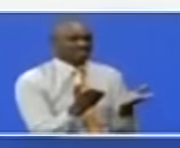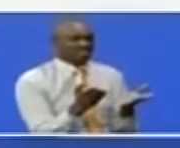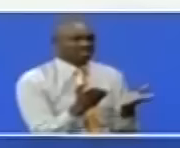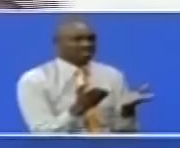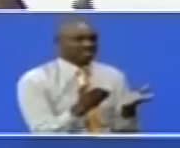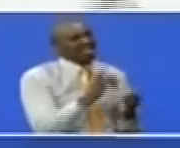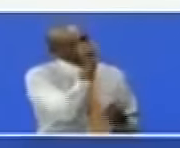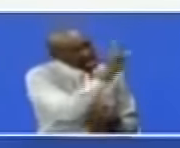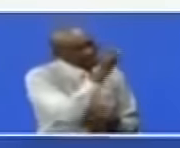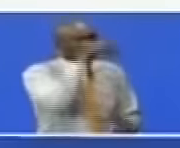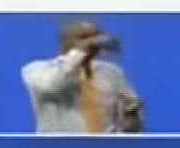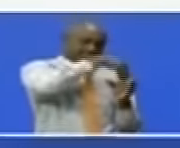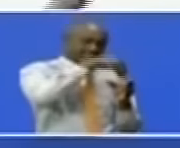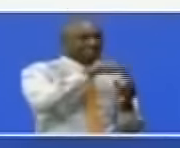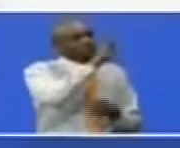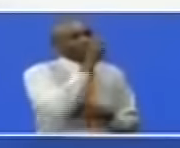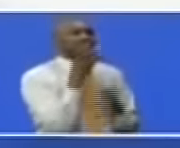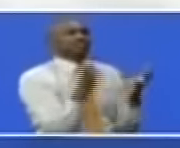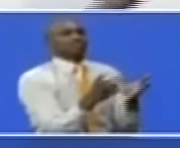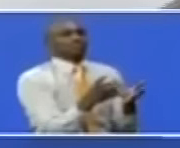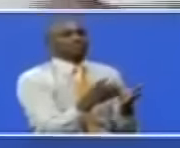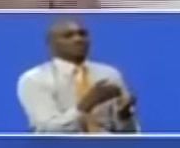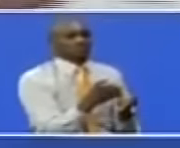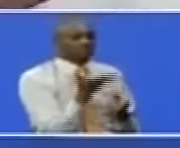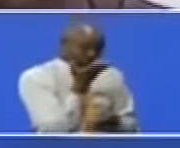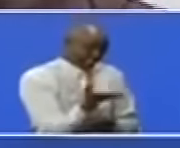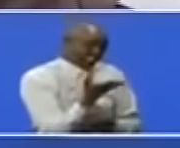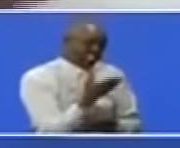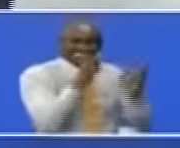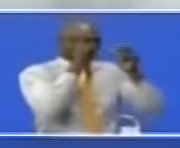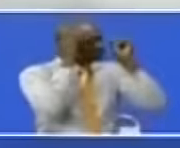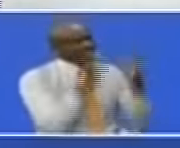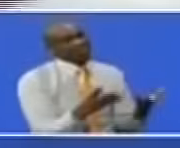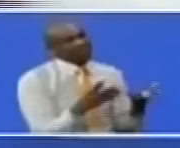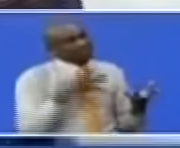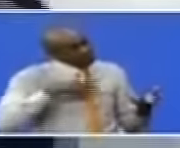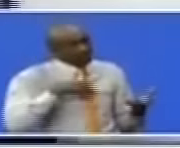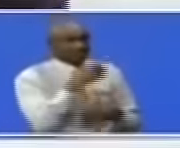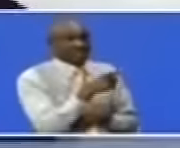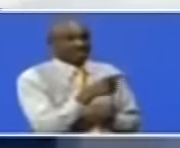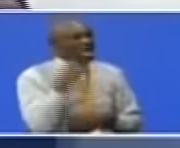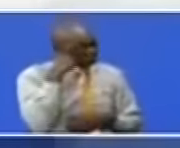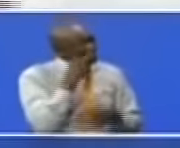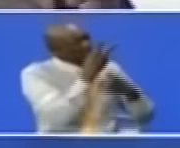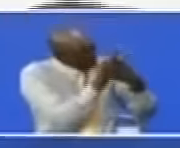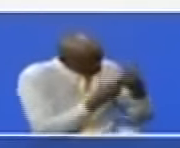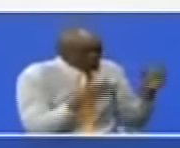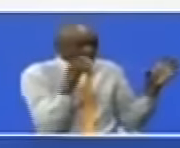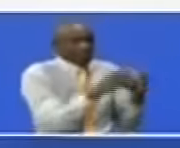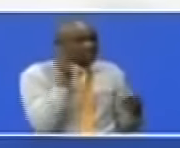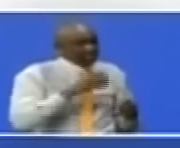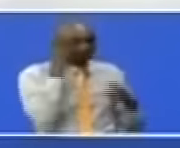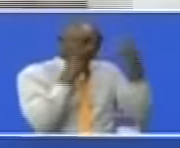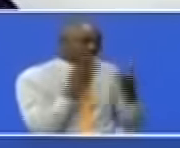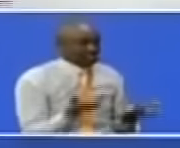Jubilee, and so is Ruto in Jubilee. It's an internal feud. There wasn't any issue here. The thing is that both parties must be